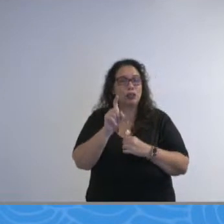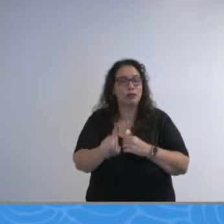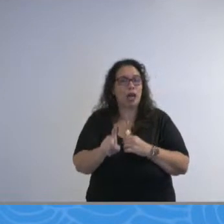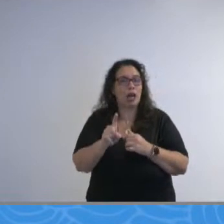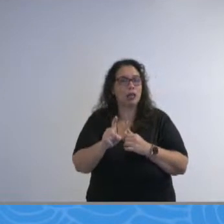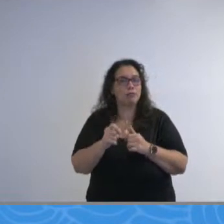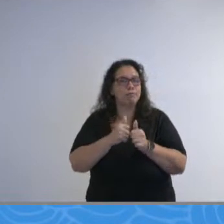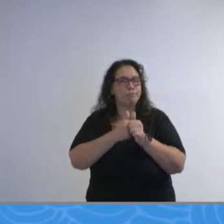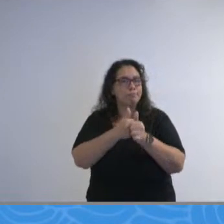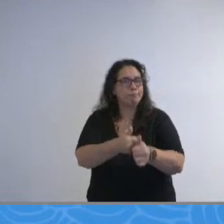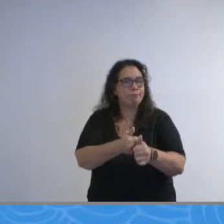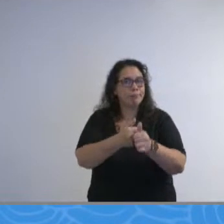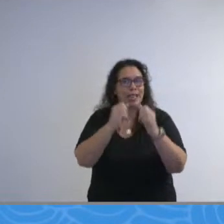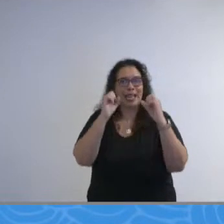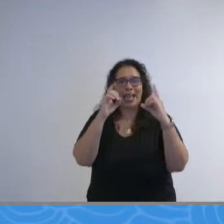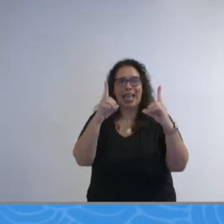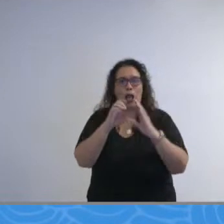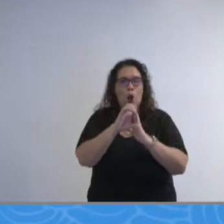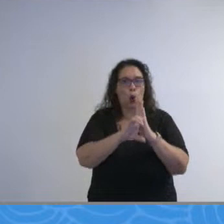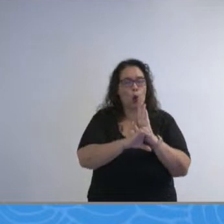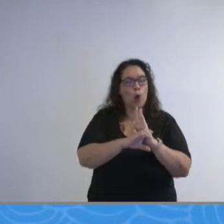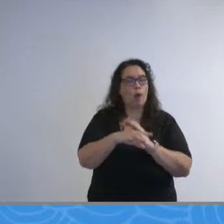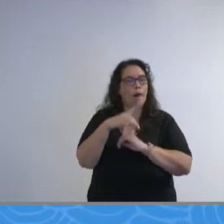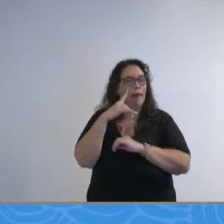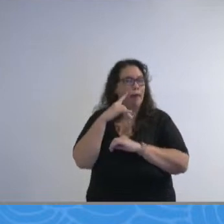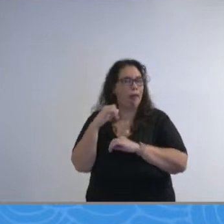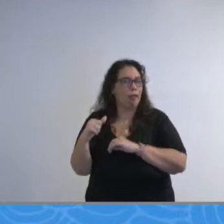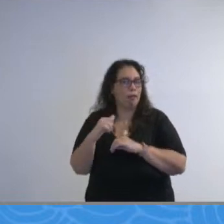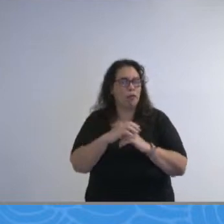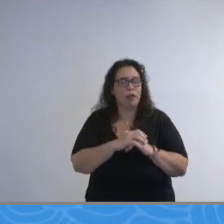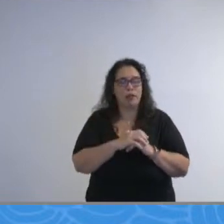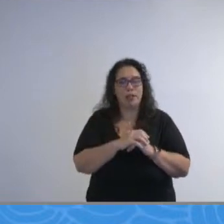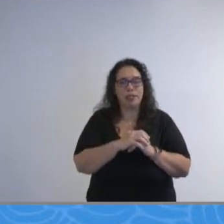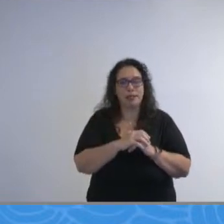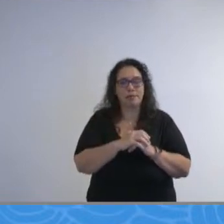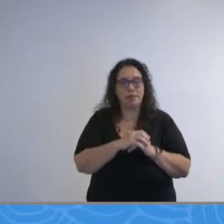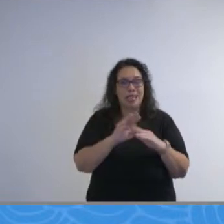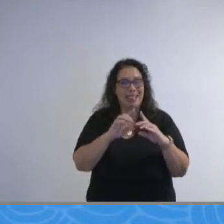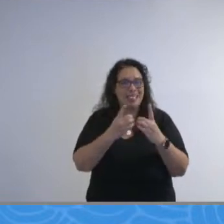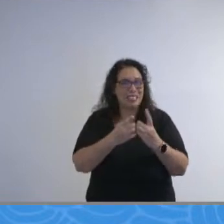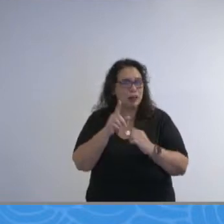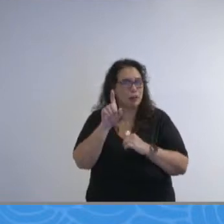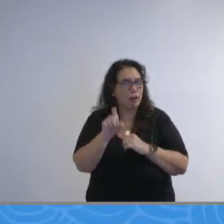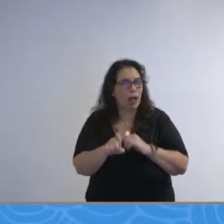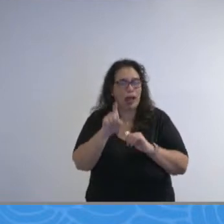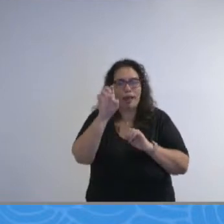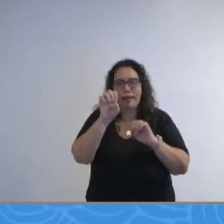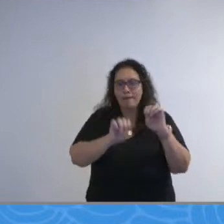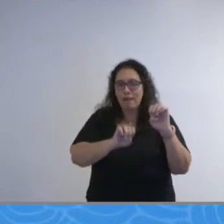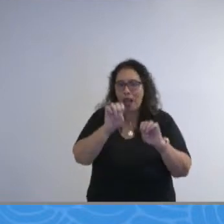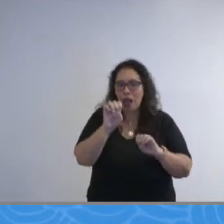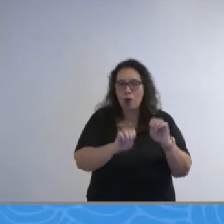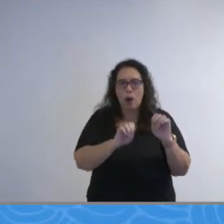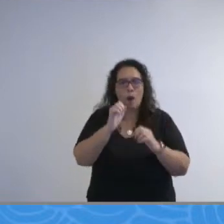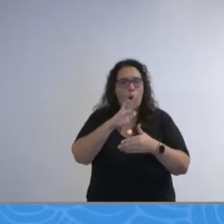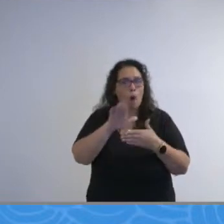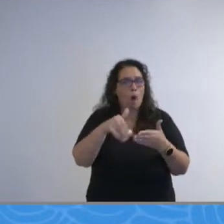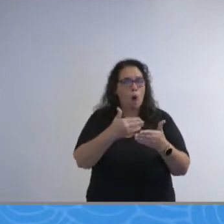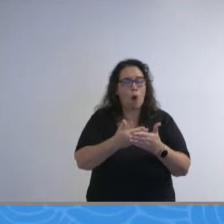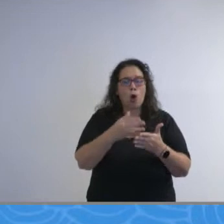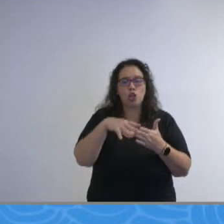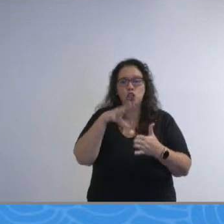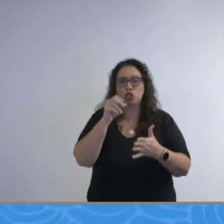California. The district needs to evaluate all the students with the IEP.